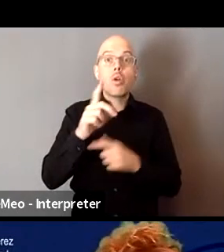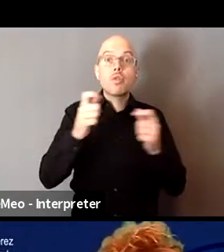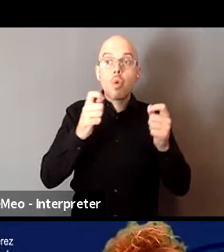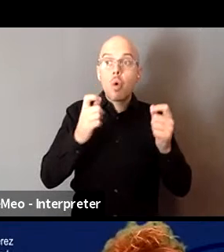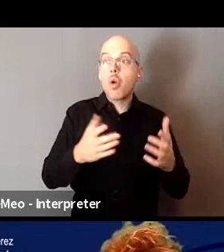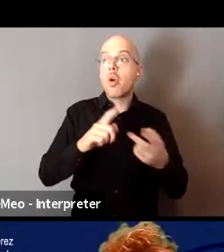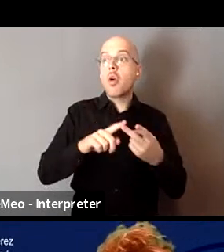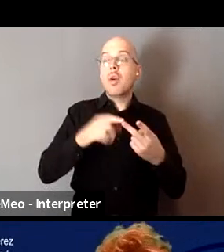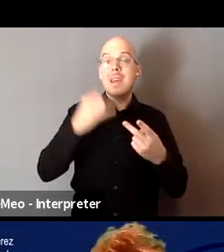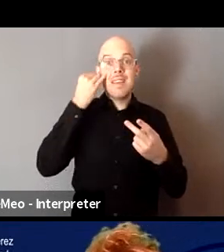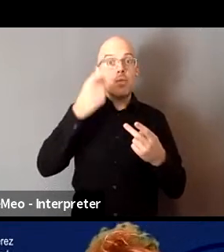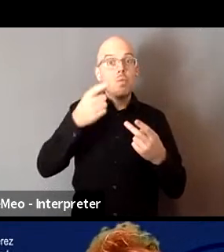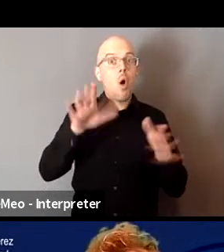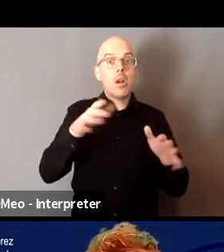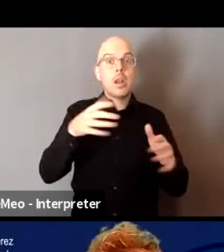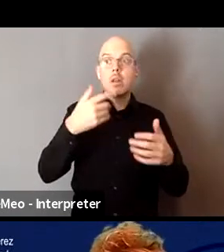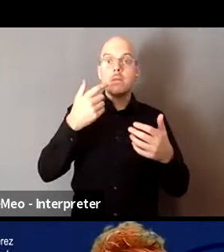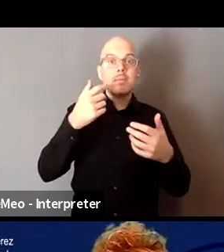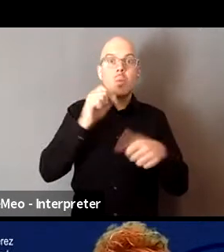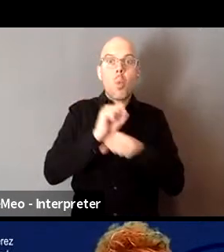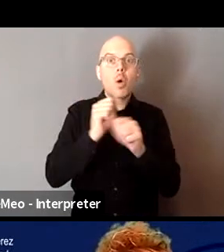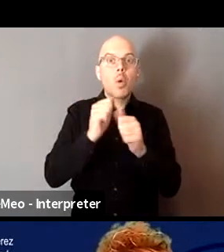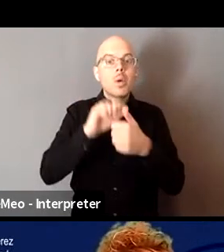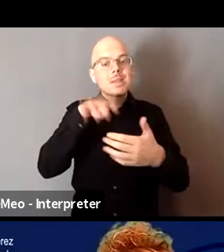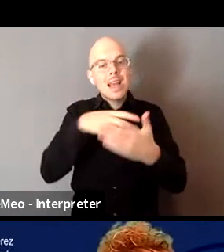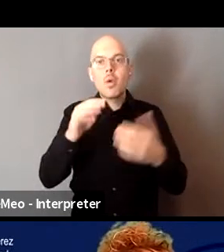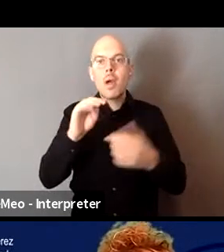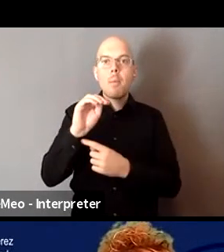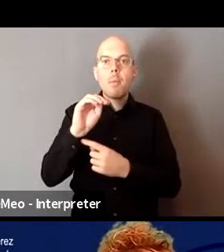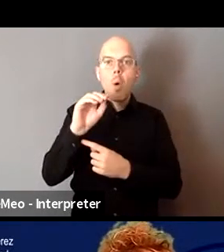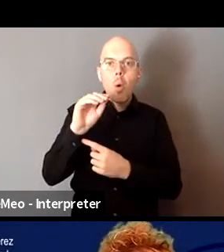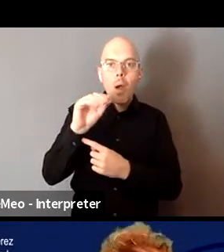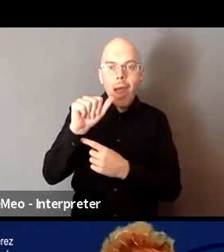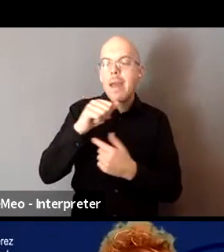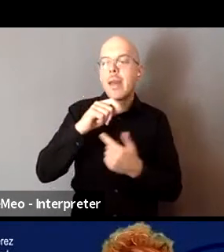experience with scheduling MOAs, if you were doing that in either